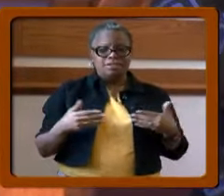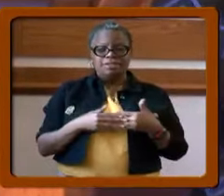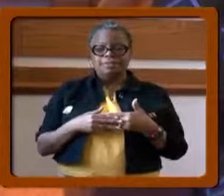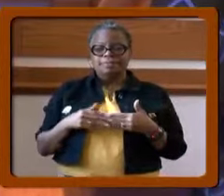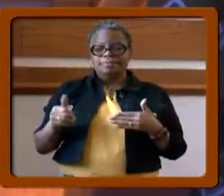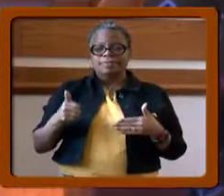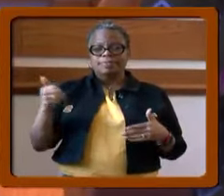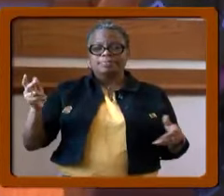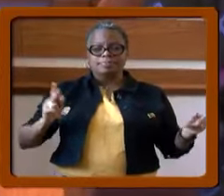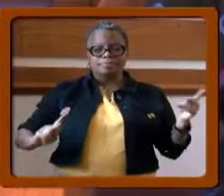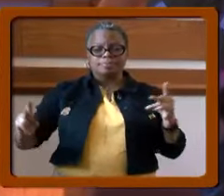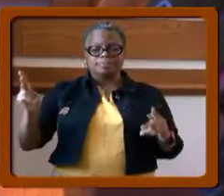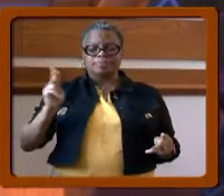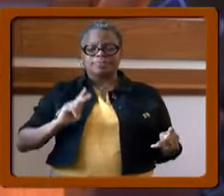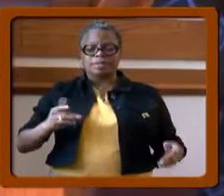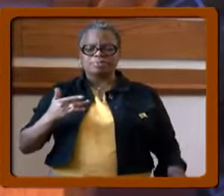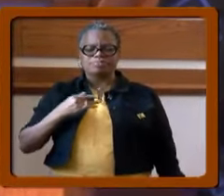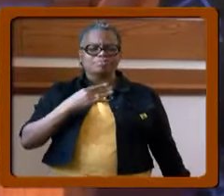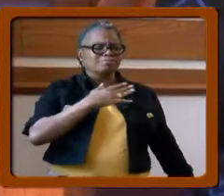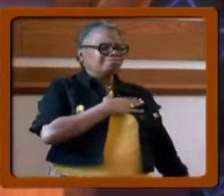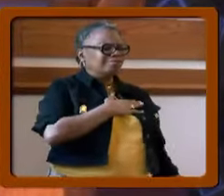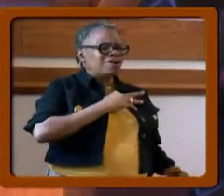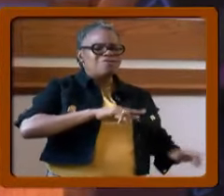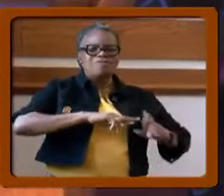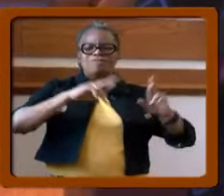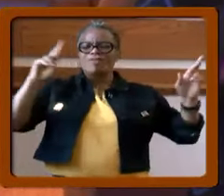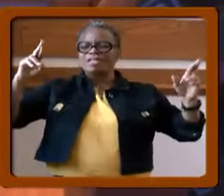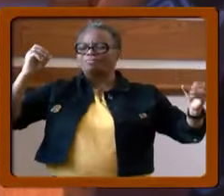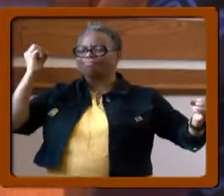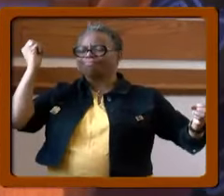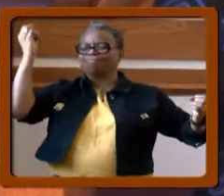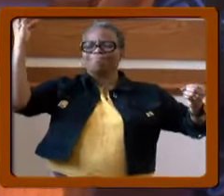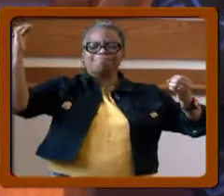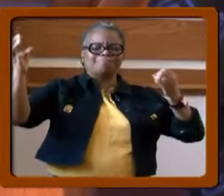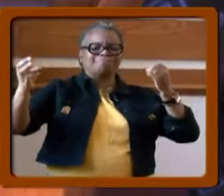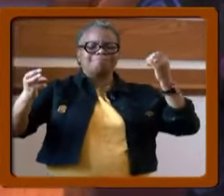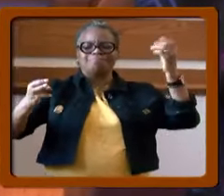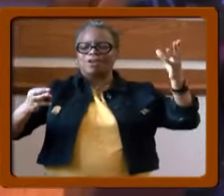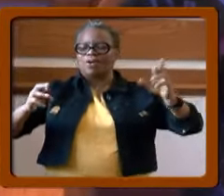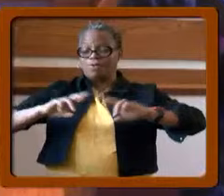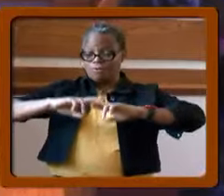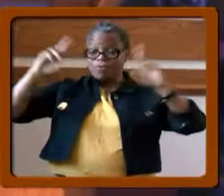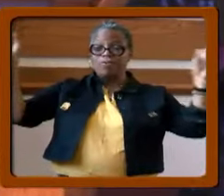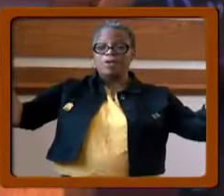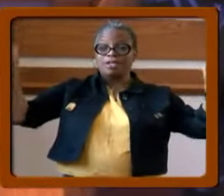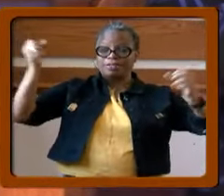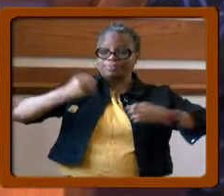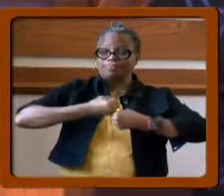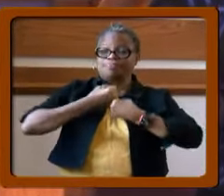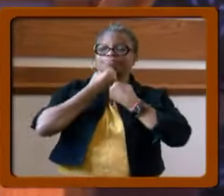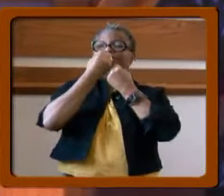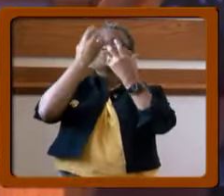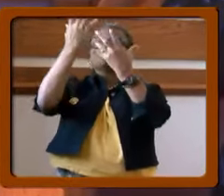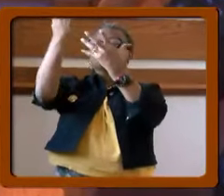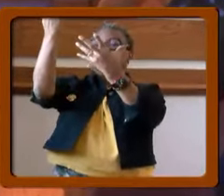while others yet come with a song in our hearts and are ready to shout it from the mountaintops, particularly